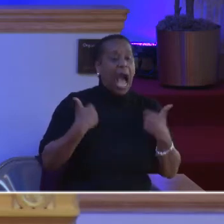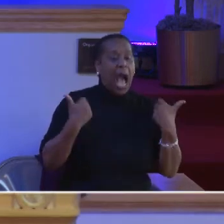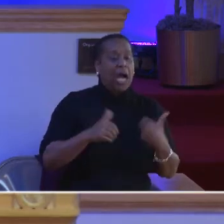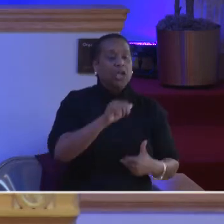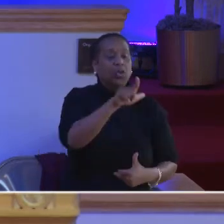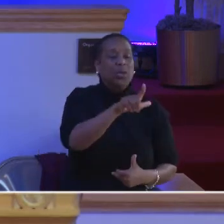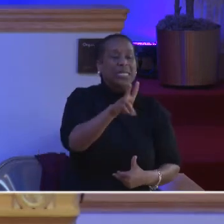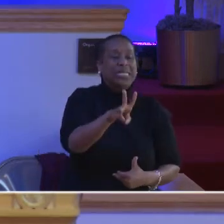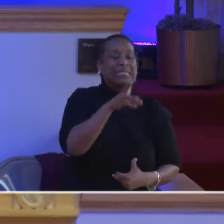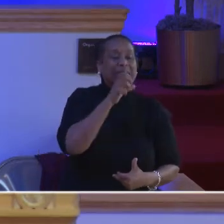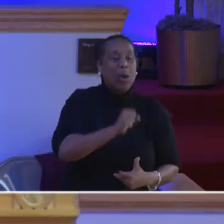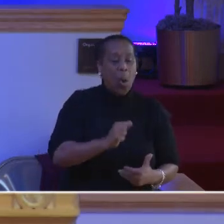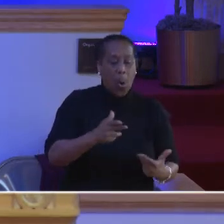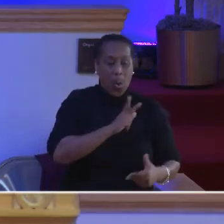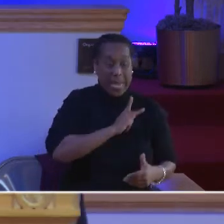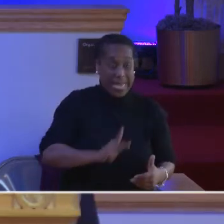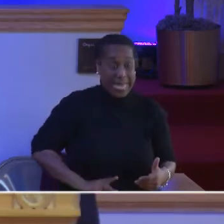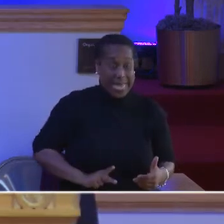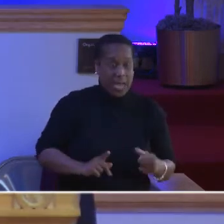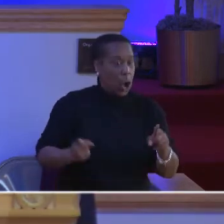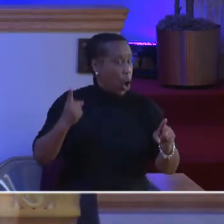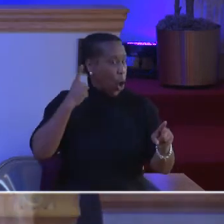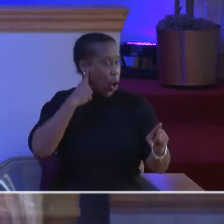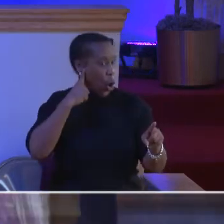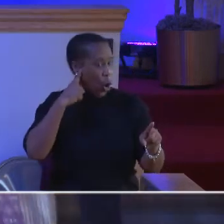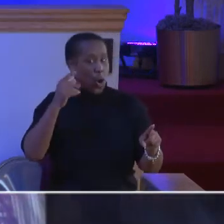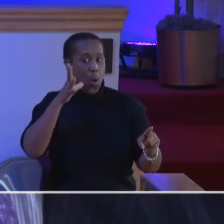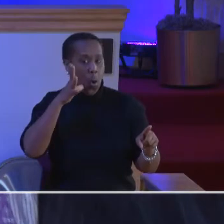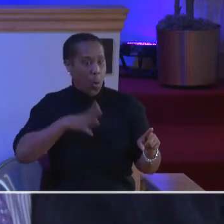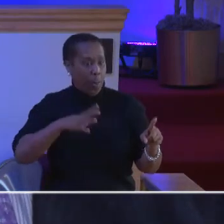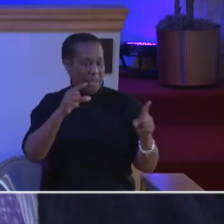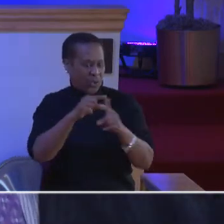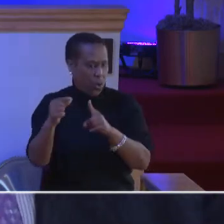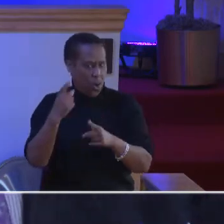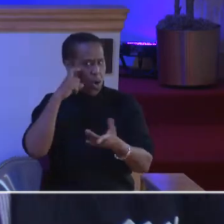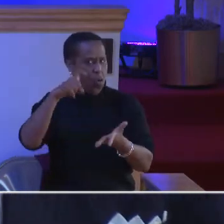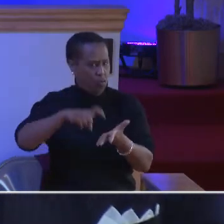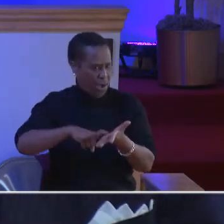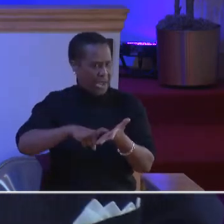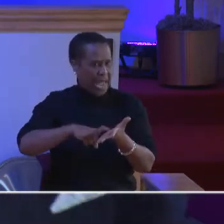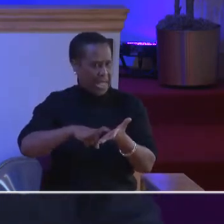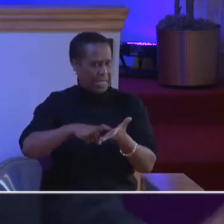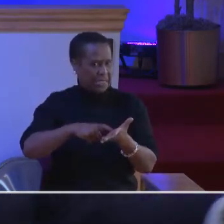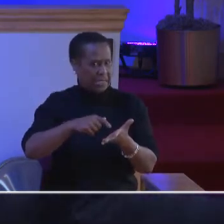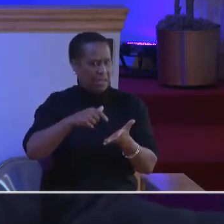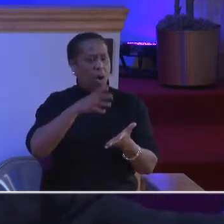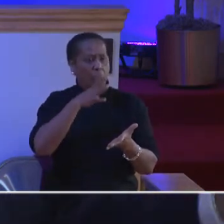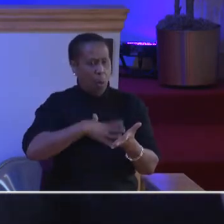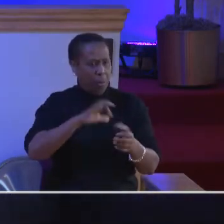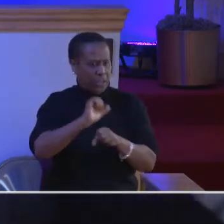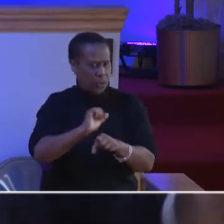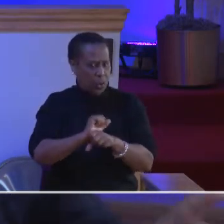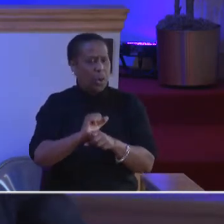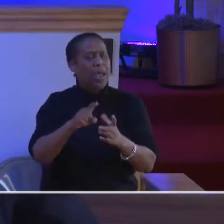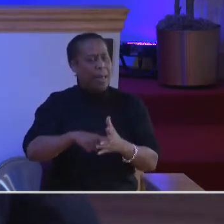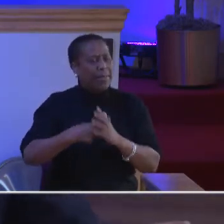26-year-old king heard a woman's word and recognized a woman's worth and began to